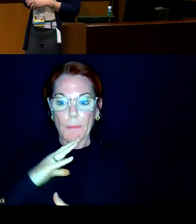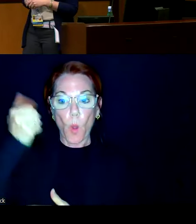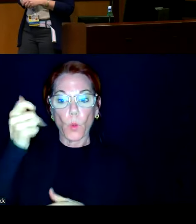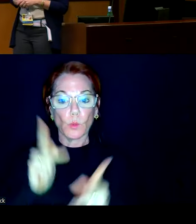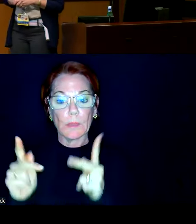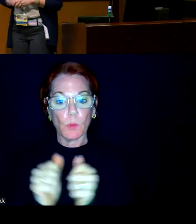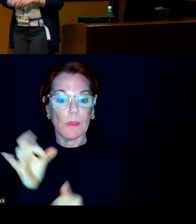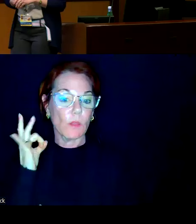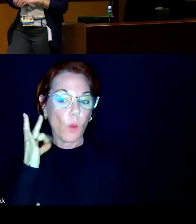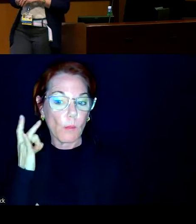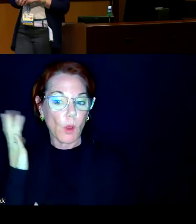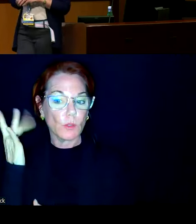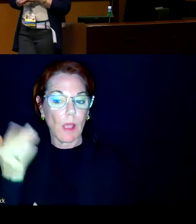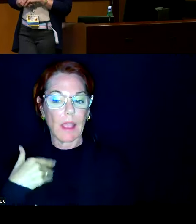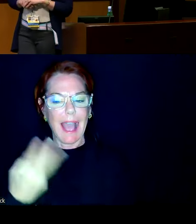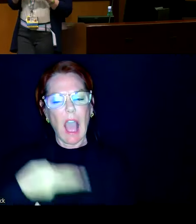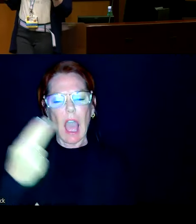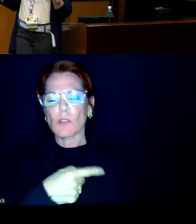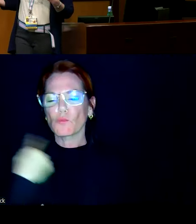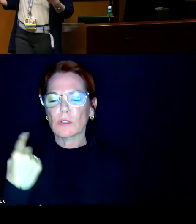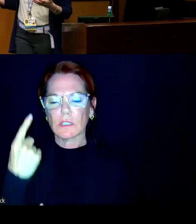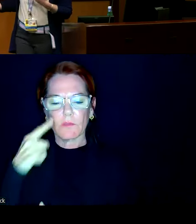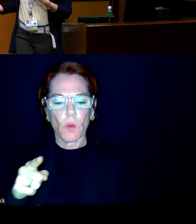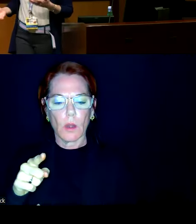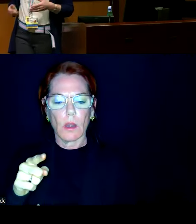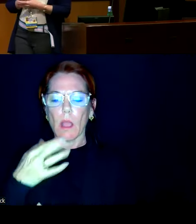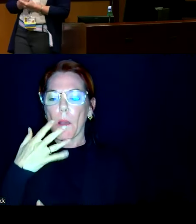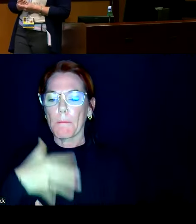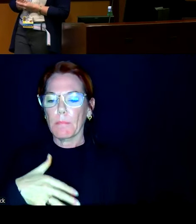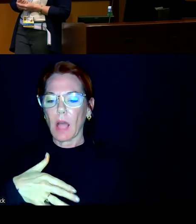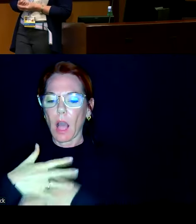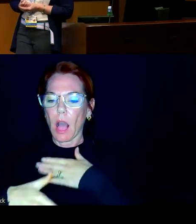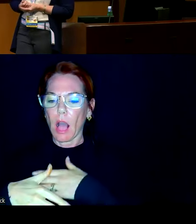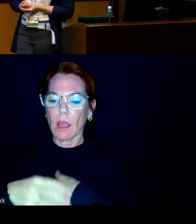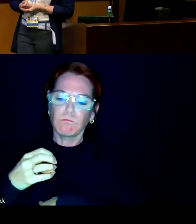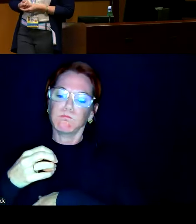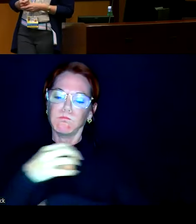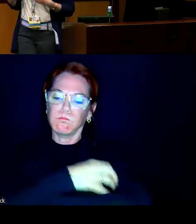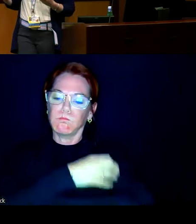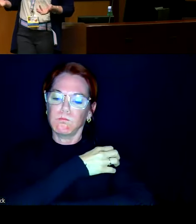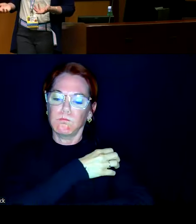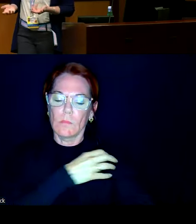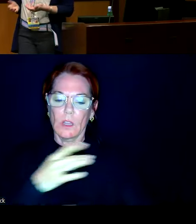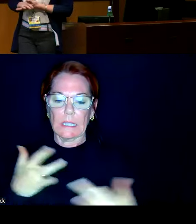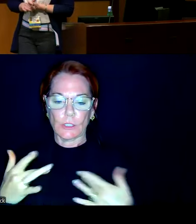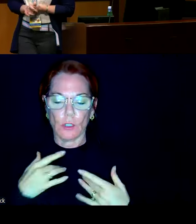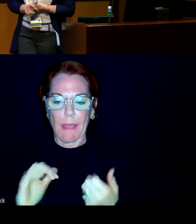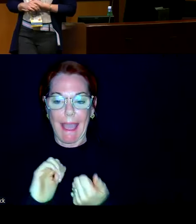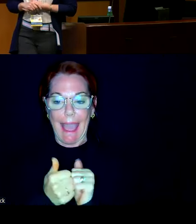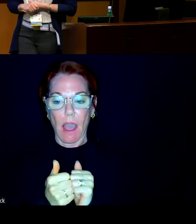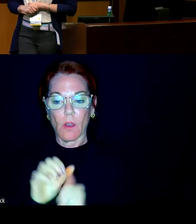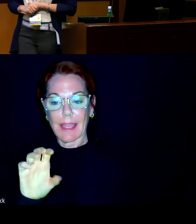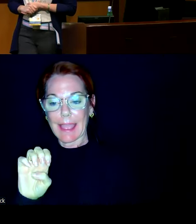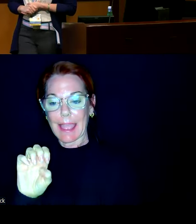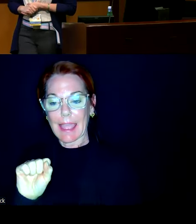of blood clots, and they were worried about how estrogen is going to impact the body. But what about the informed decision-making